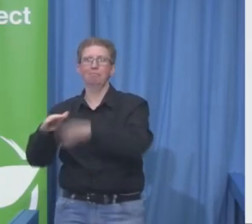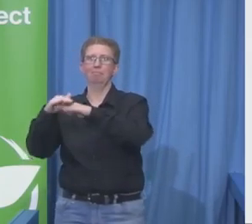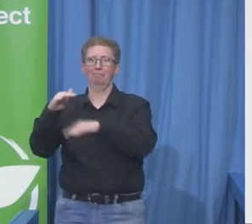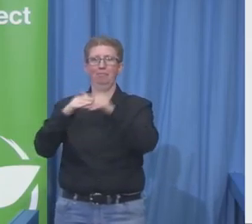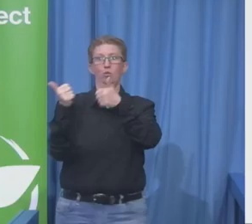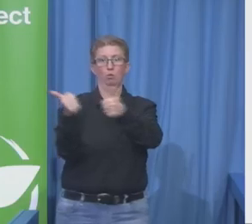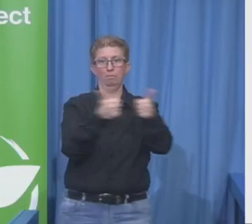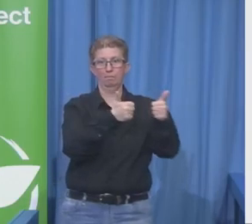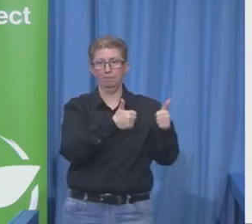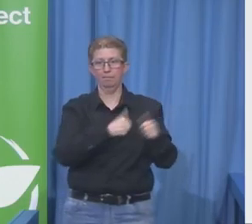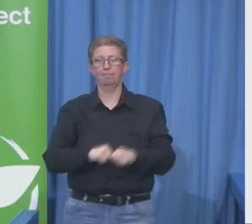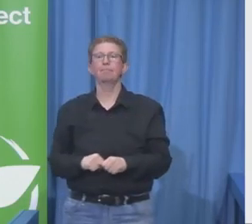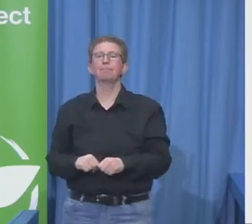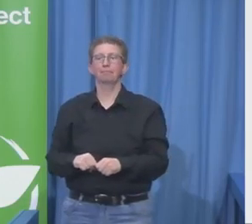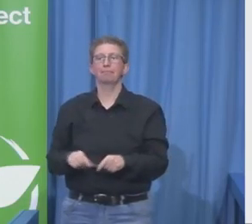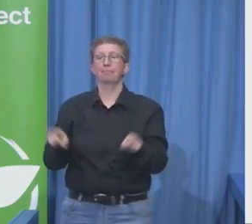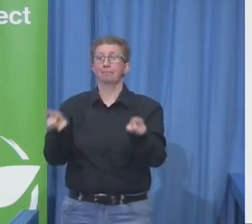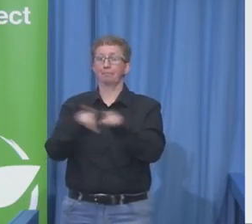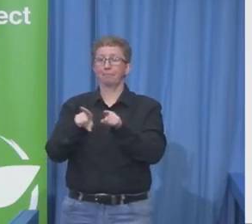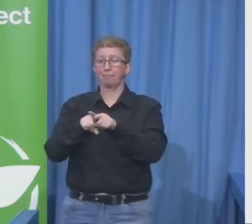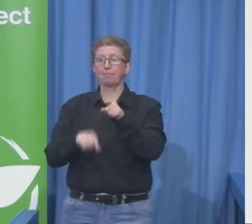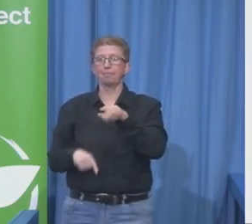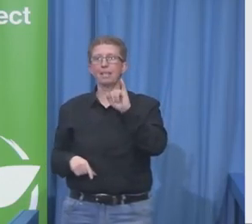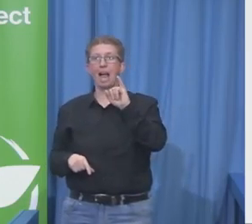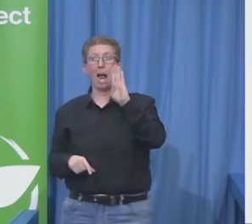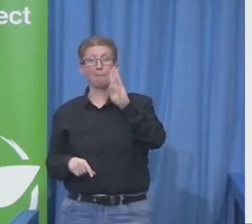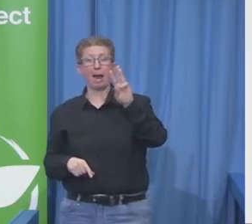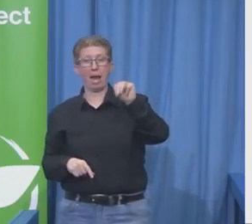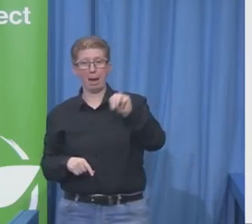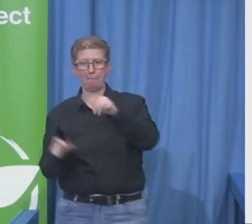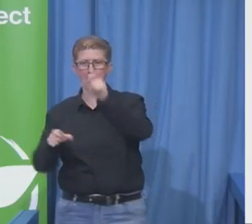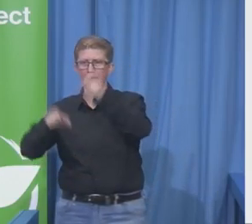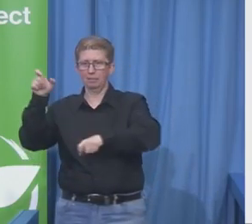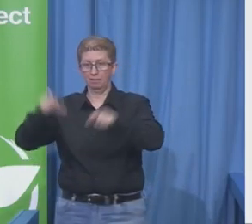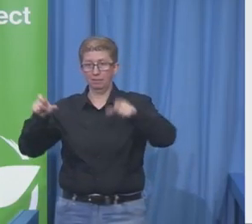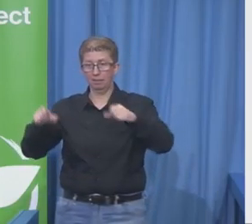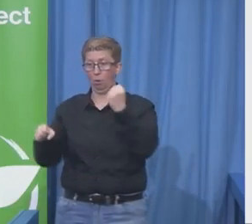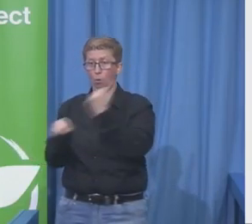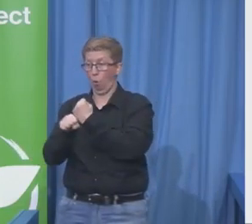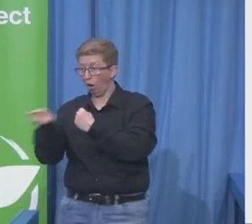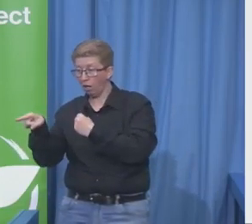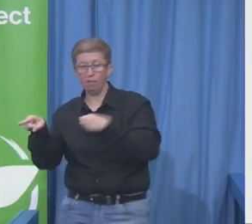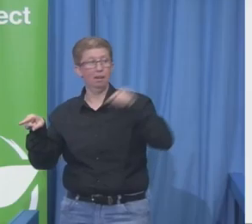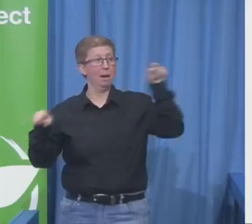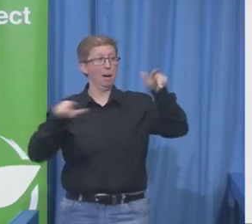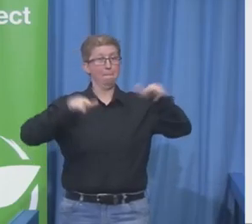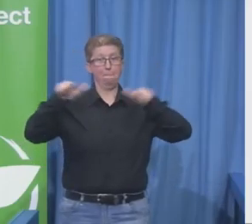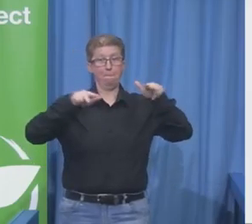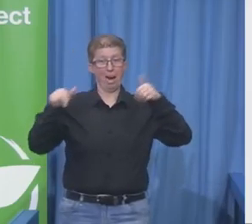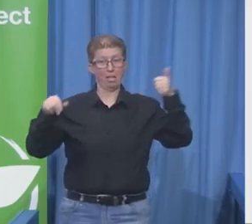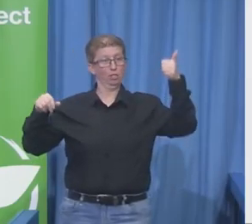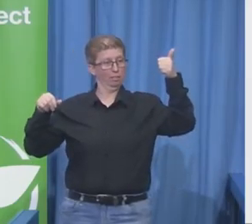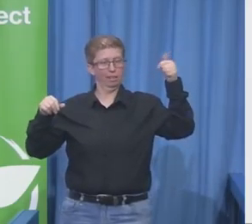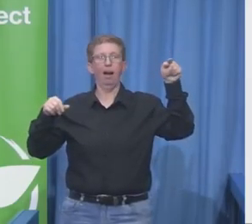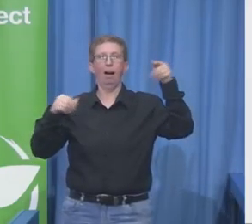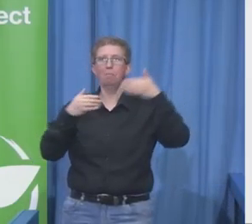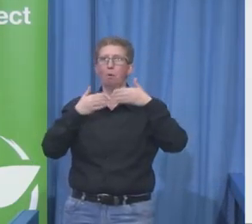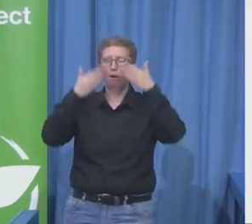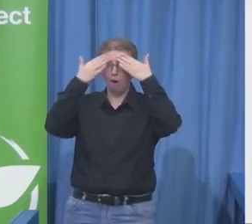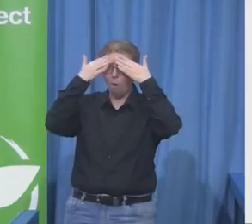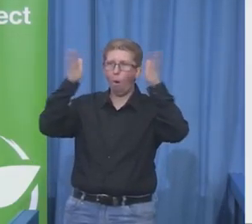We consider the increasing number of managers who are now much more open to hire a person with disability as a